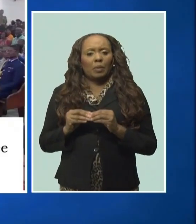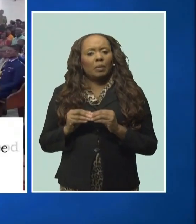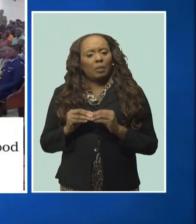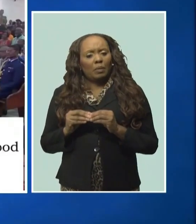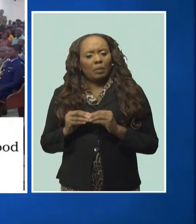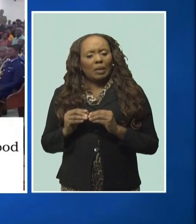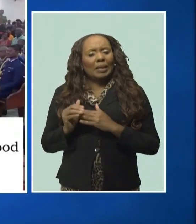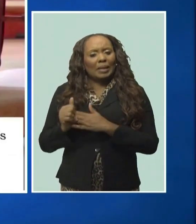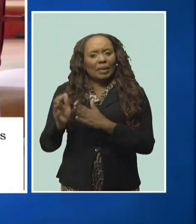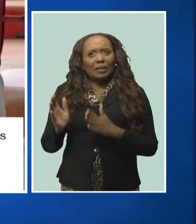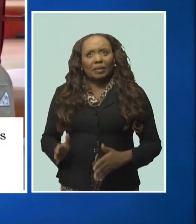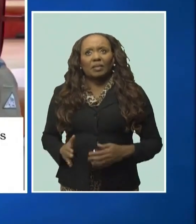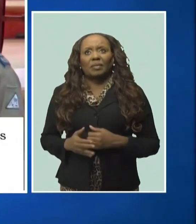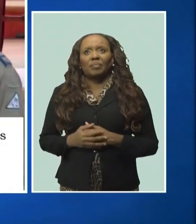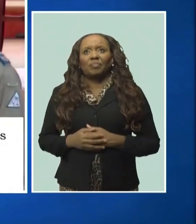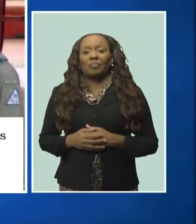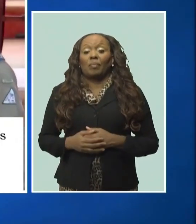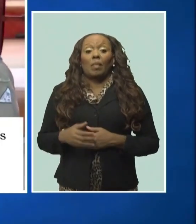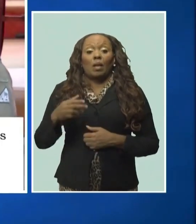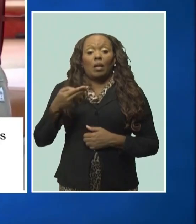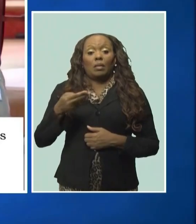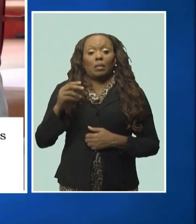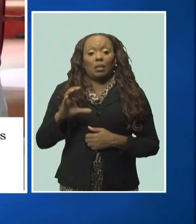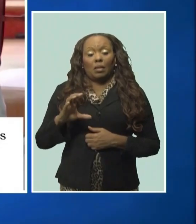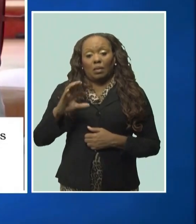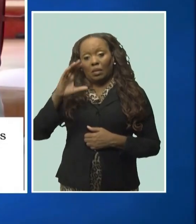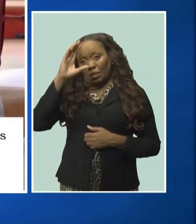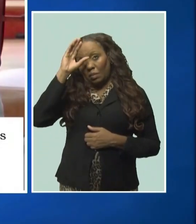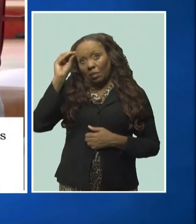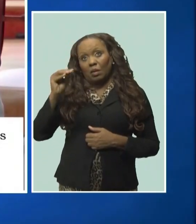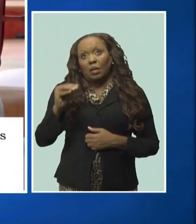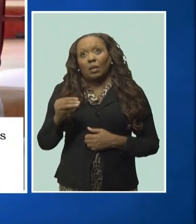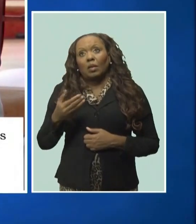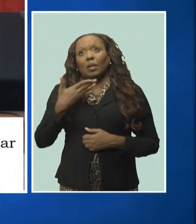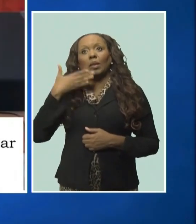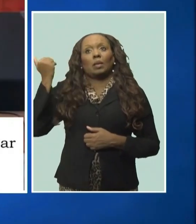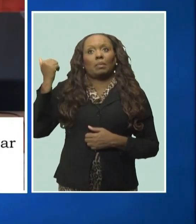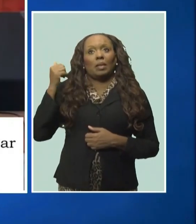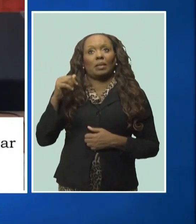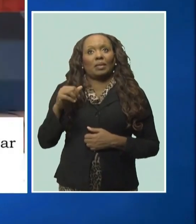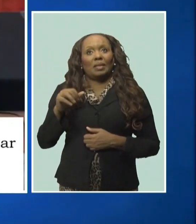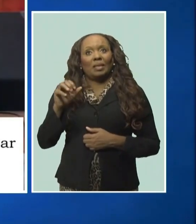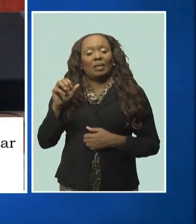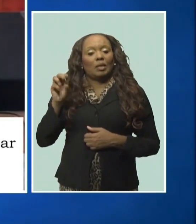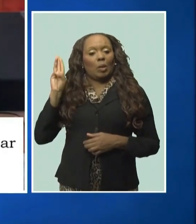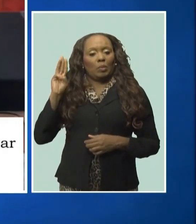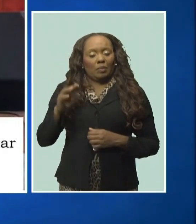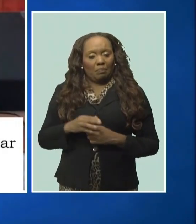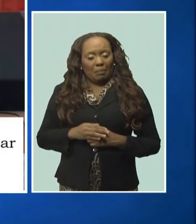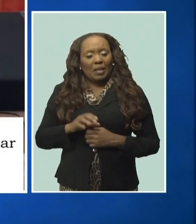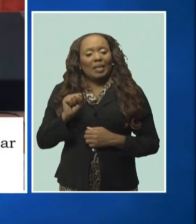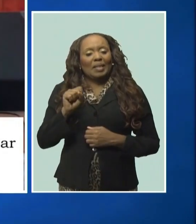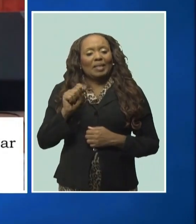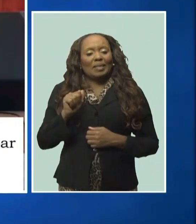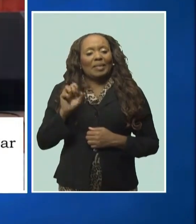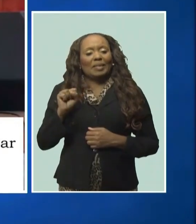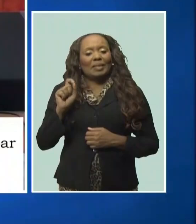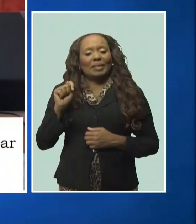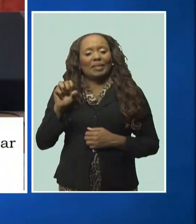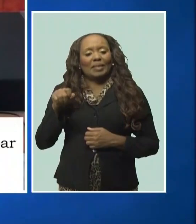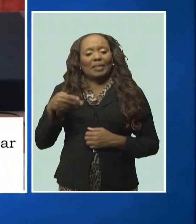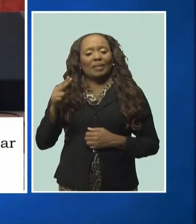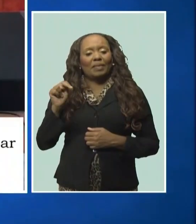Melvin Terrence received the prize for the most outstanding scout. The St. Stephen's Troop was adjudged the best troop for